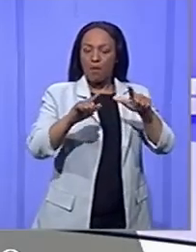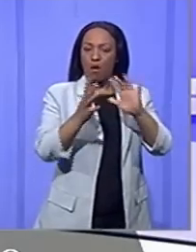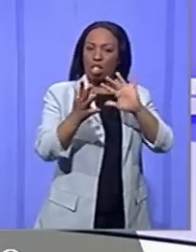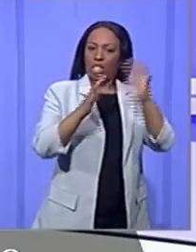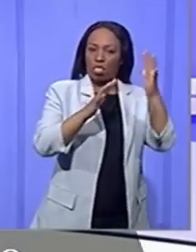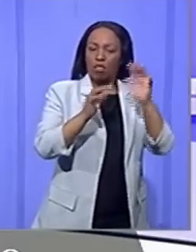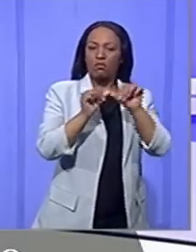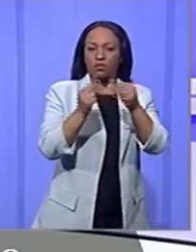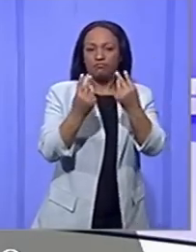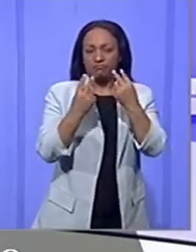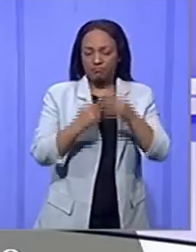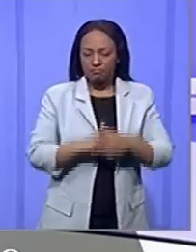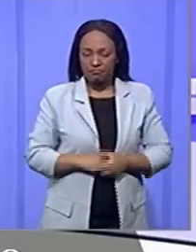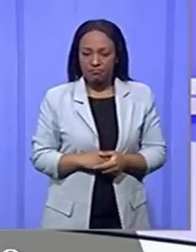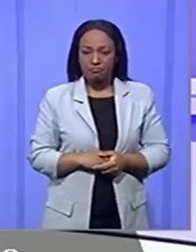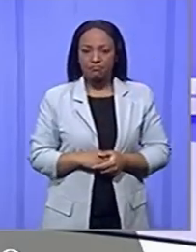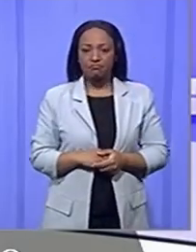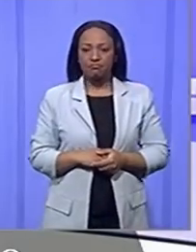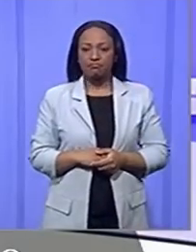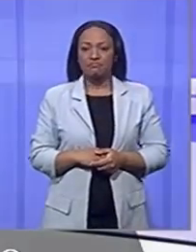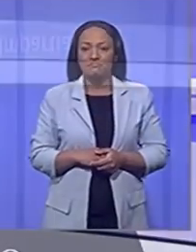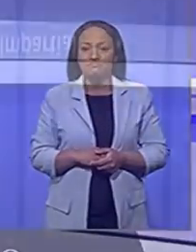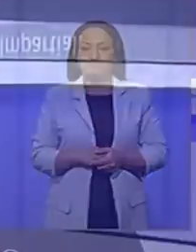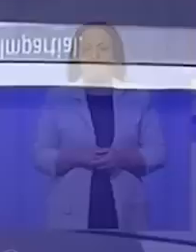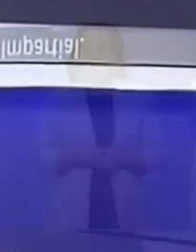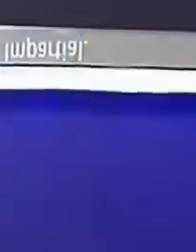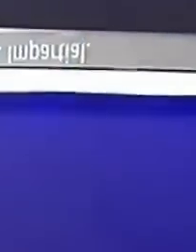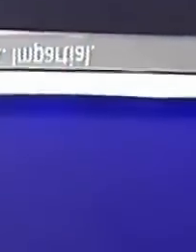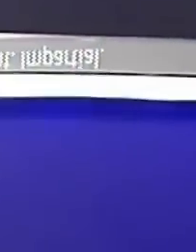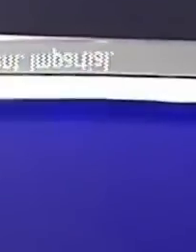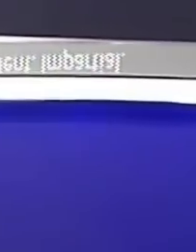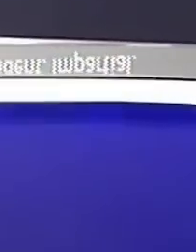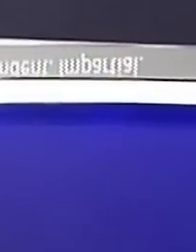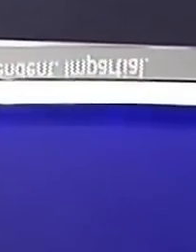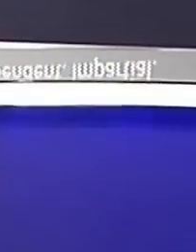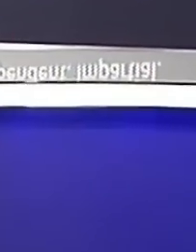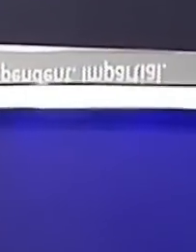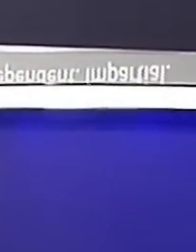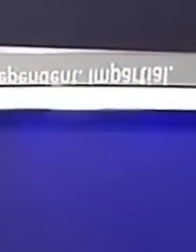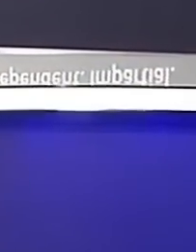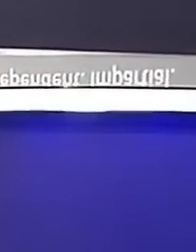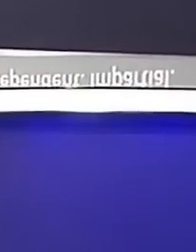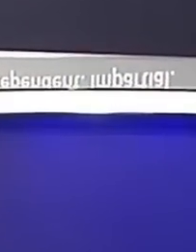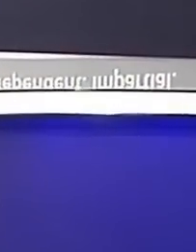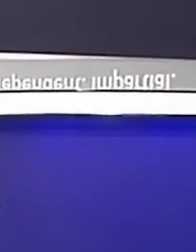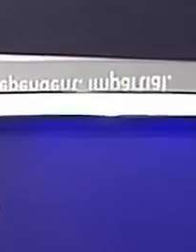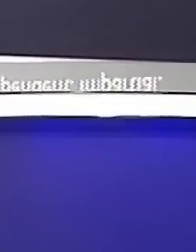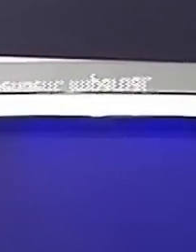Sisuthi.